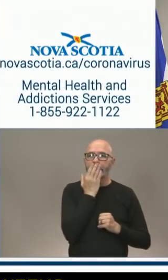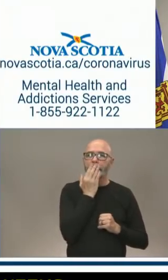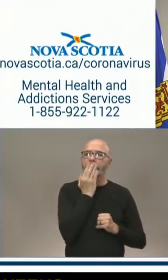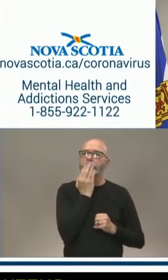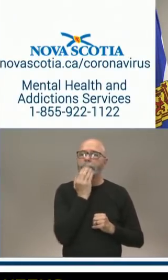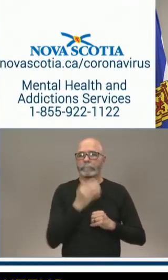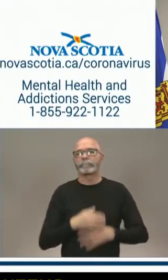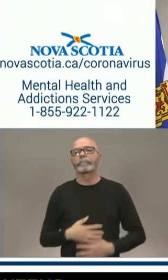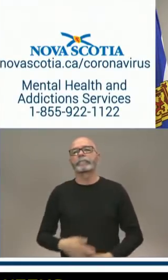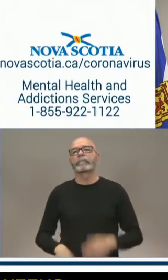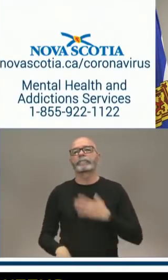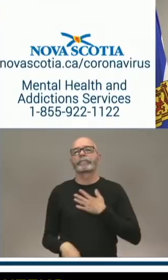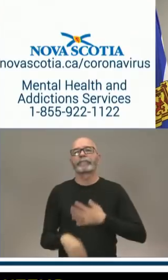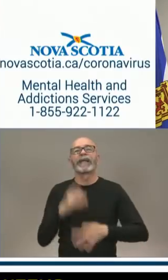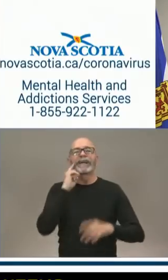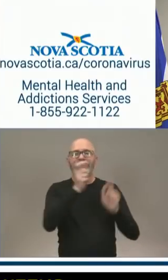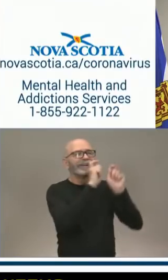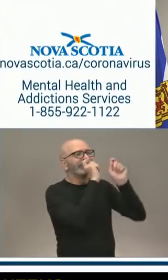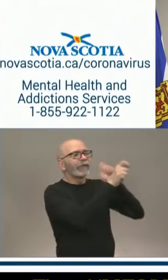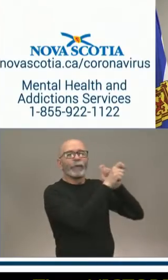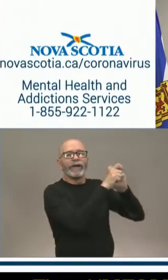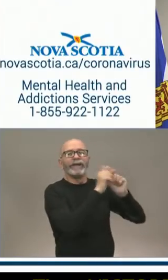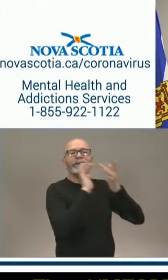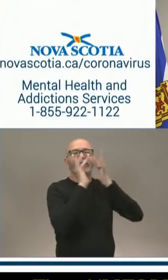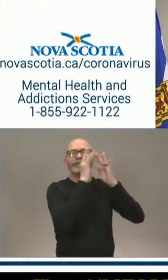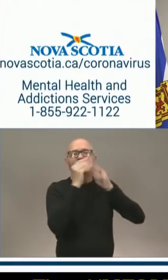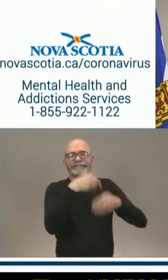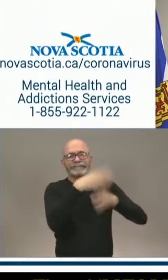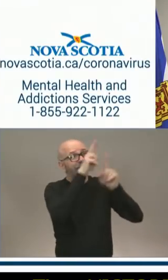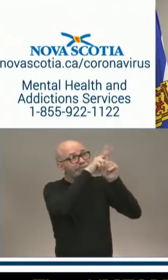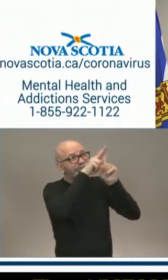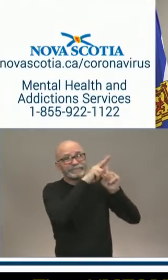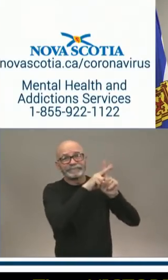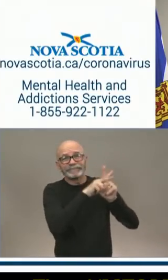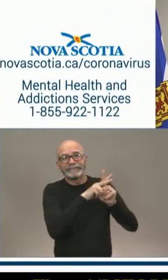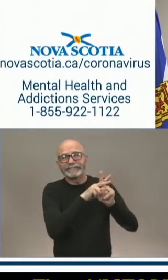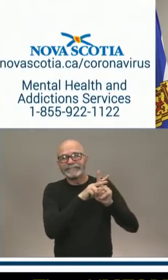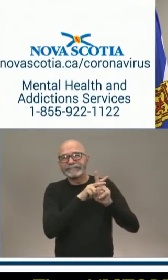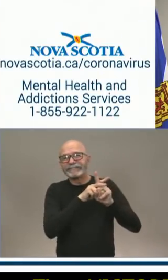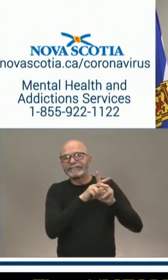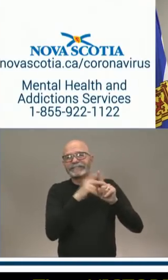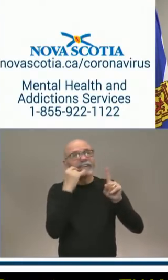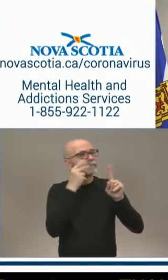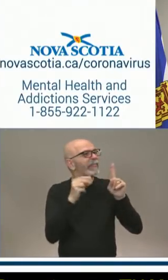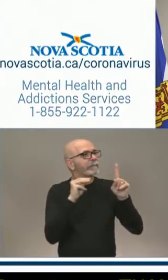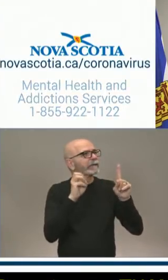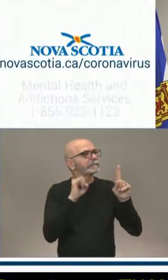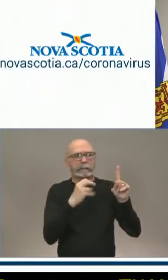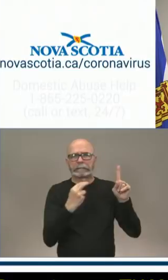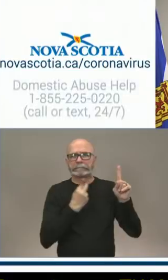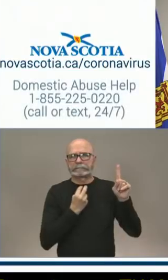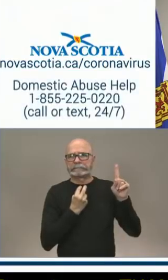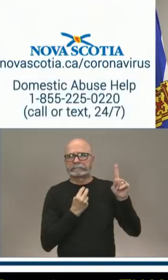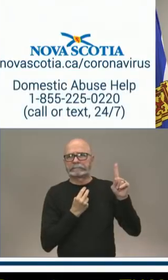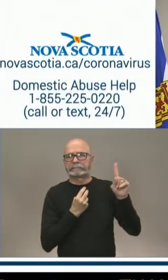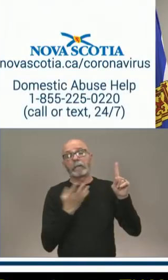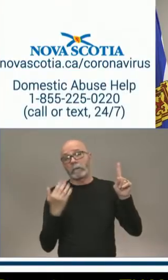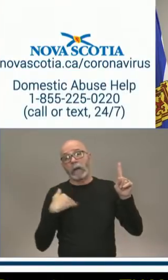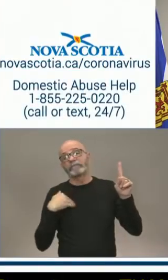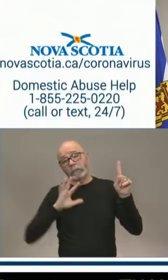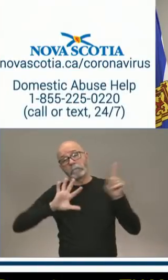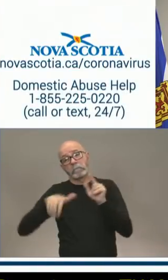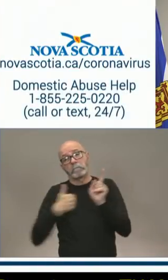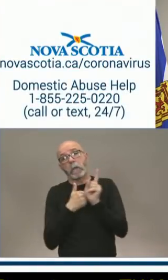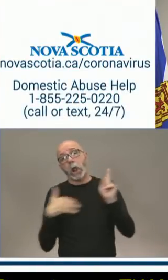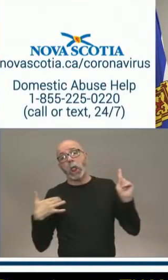phone line and people who might not have MSI cards, I'm wondering if, or even people who do have MSI cards, I'm wondering if there'll be